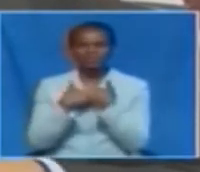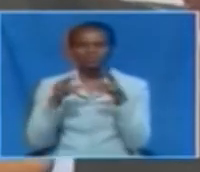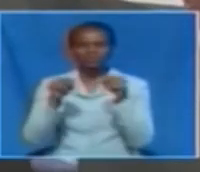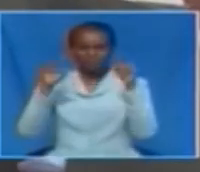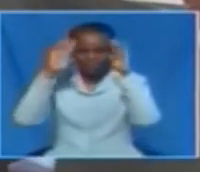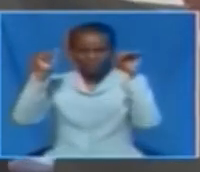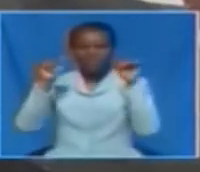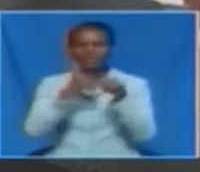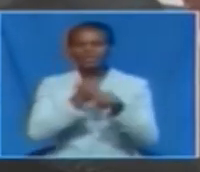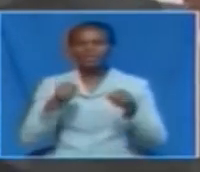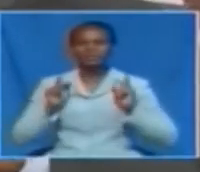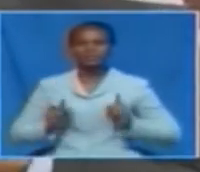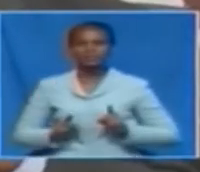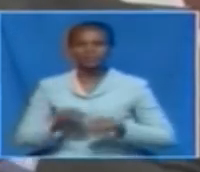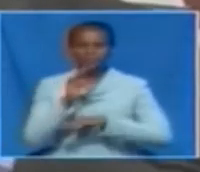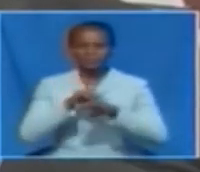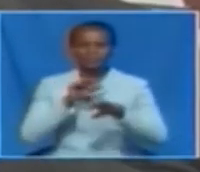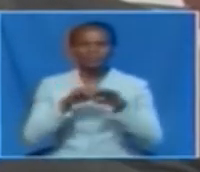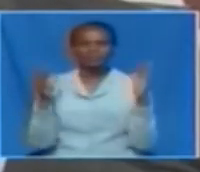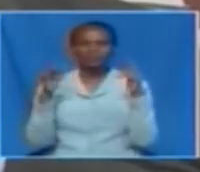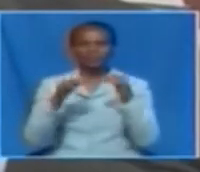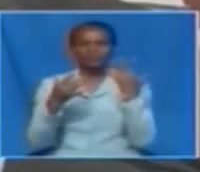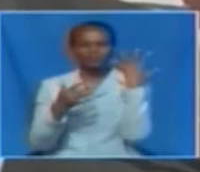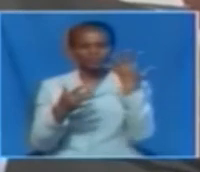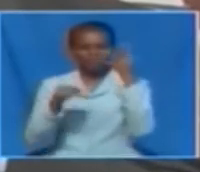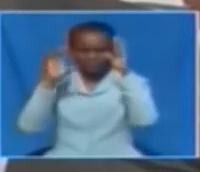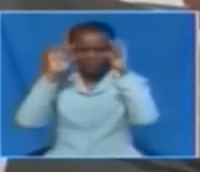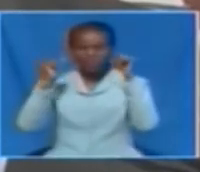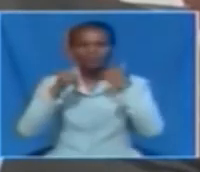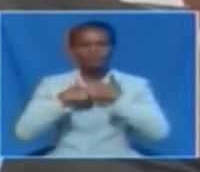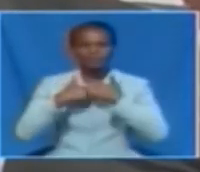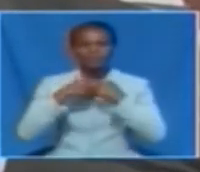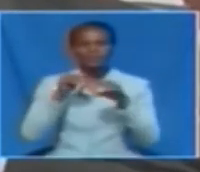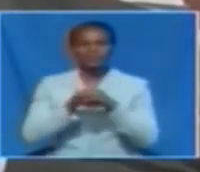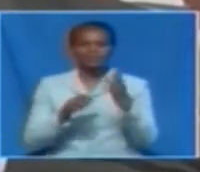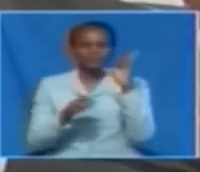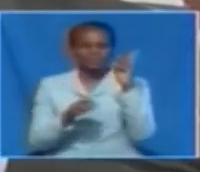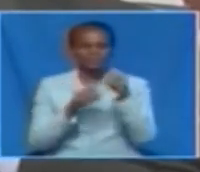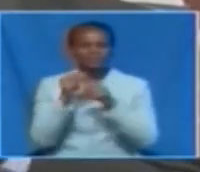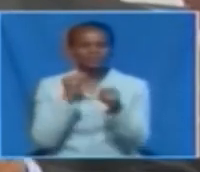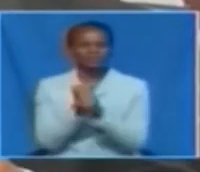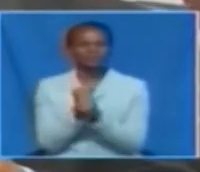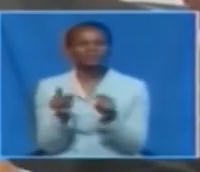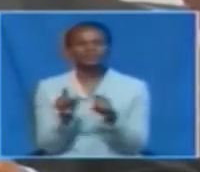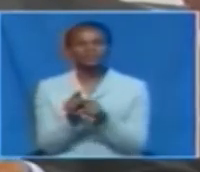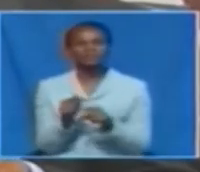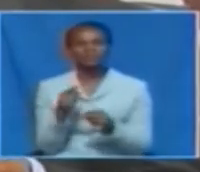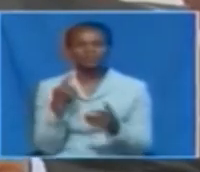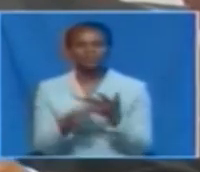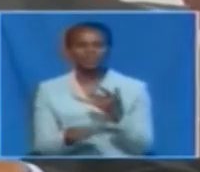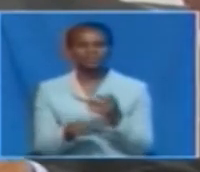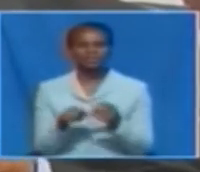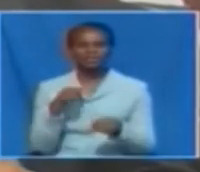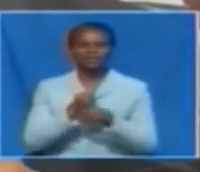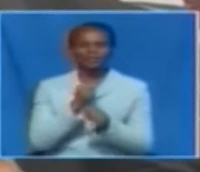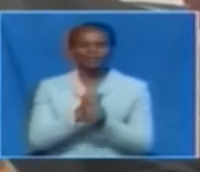Anybody can call for a convention, and they ended up having 5 presidents within 6 years. And that is really what cost